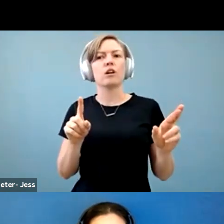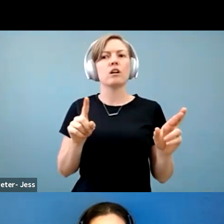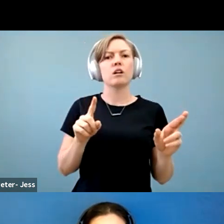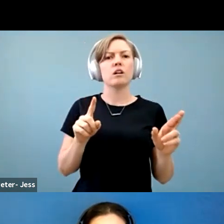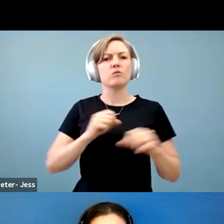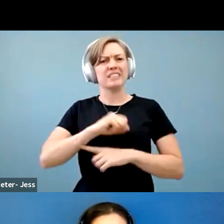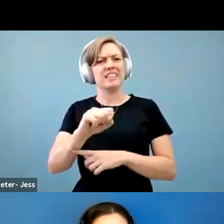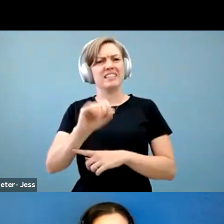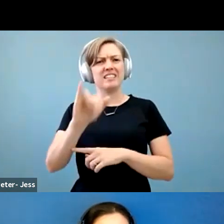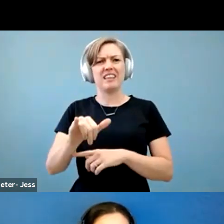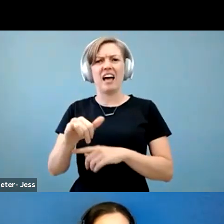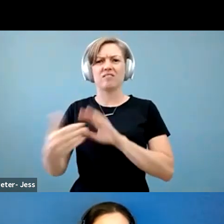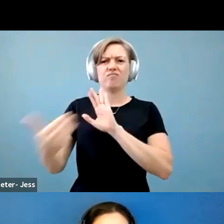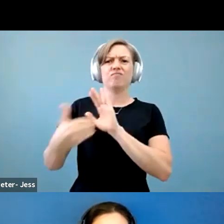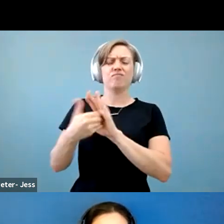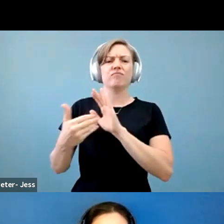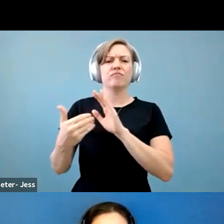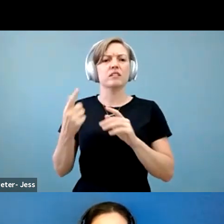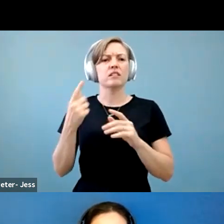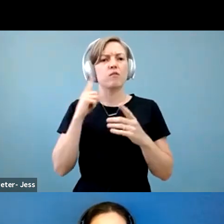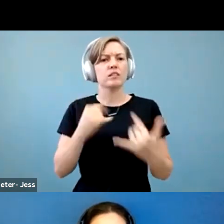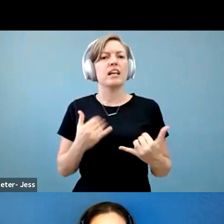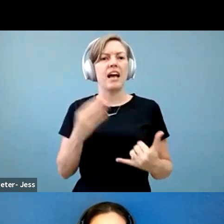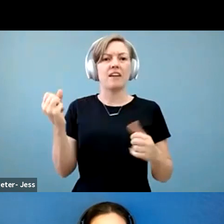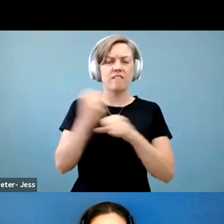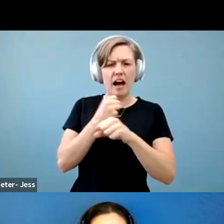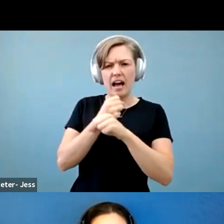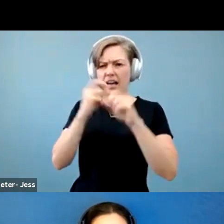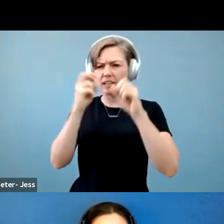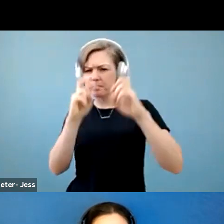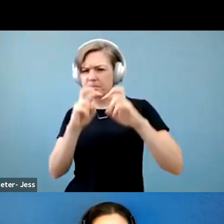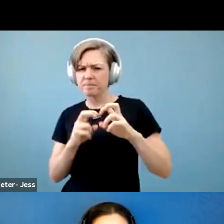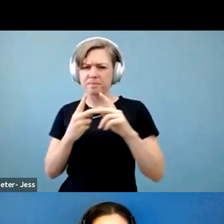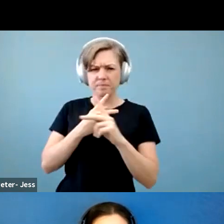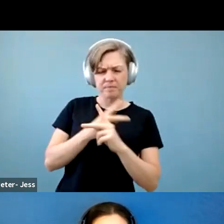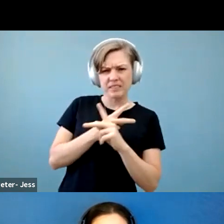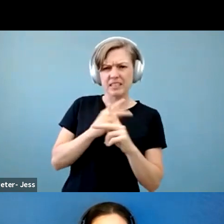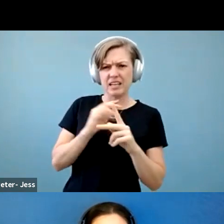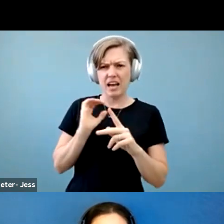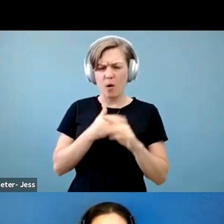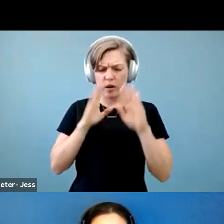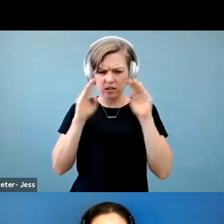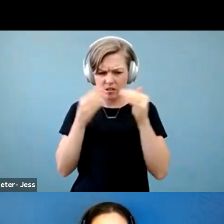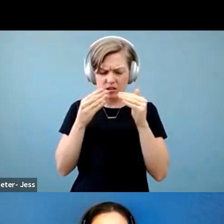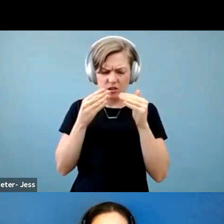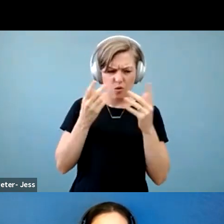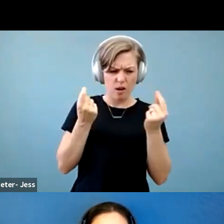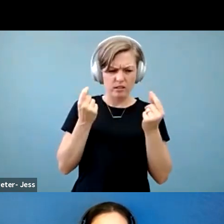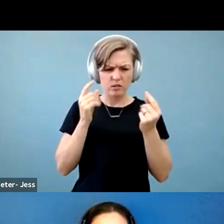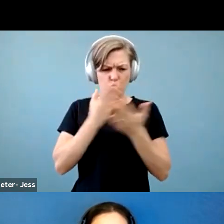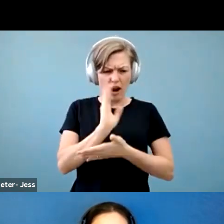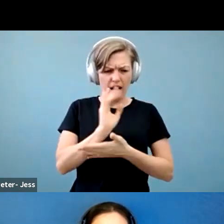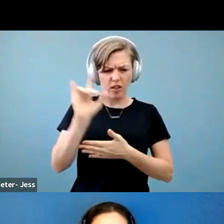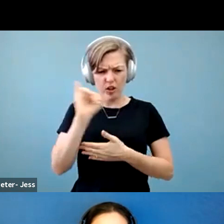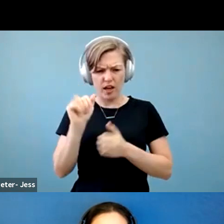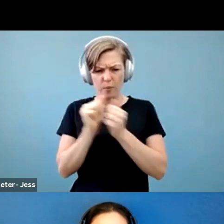resist the kind of presentism of today, and also to fight and chip away at our narrow sphere of rights matters without the kind of